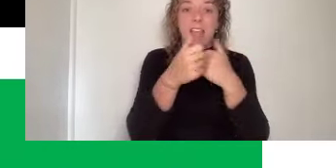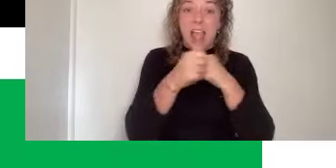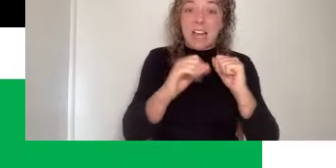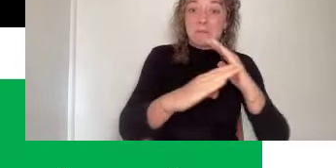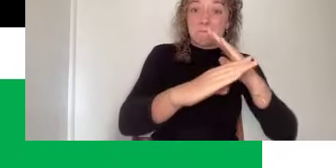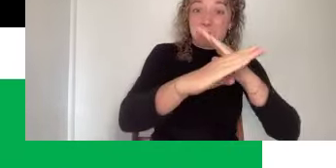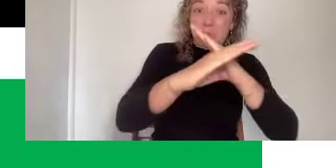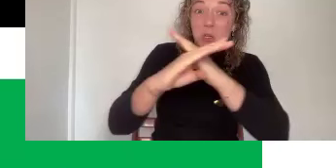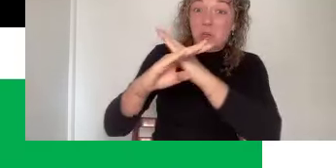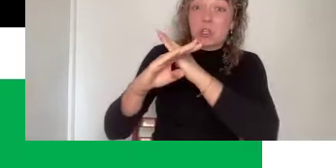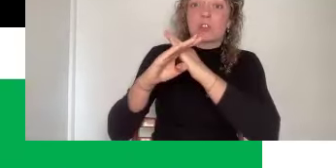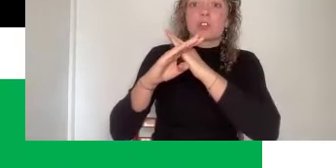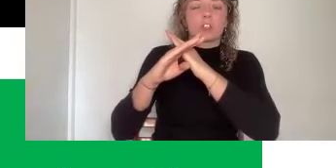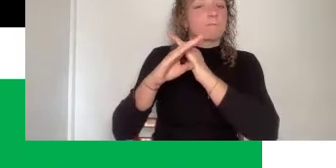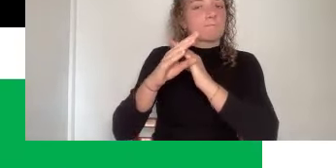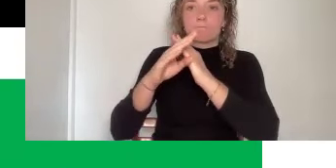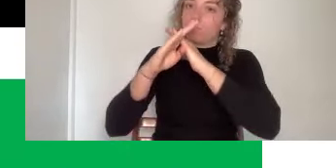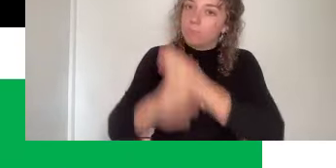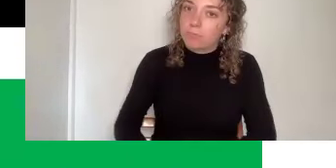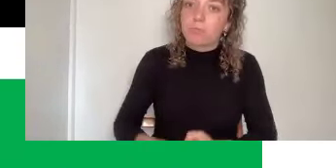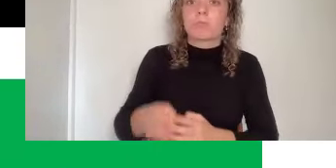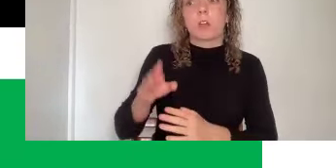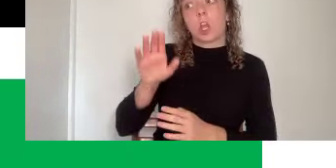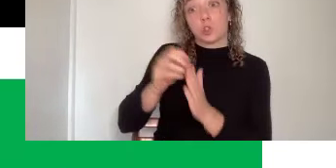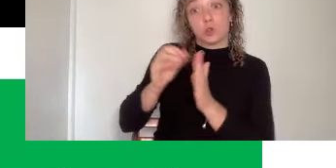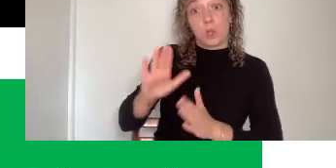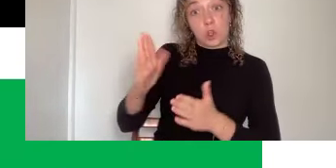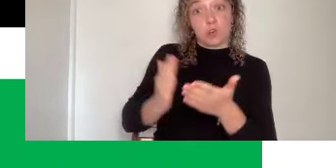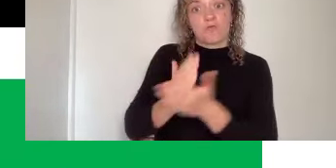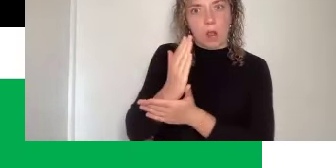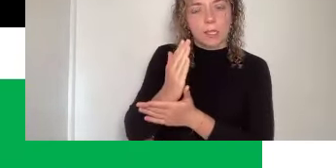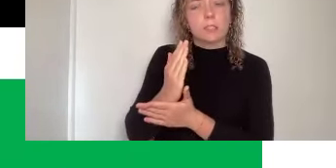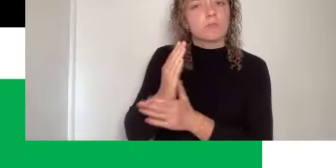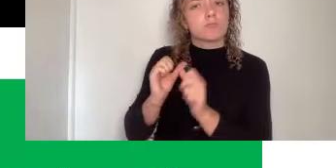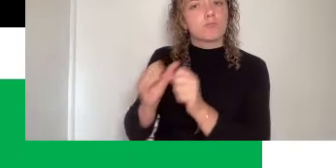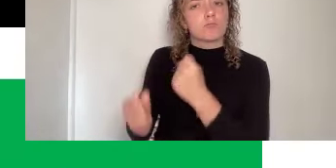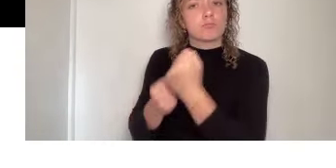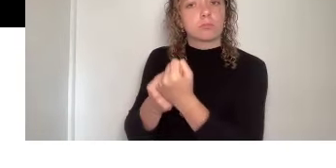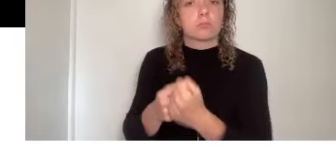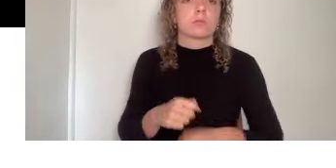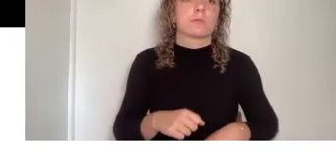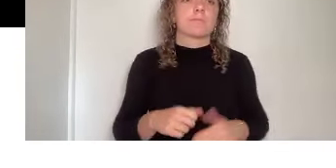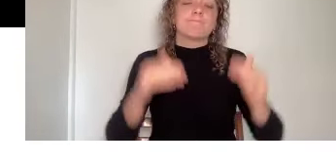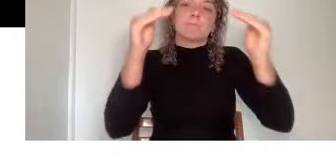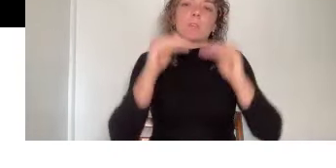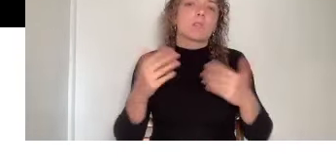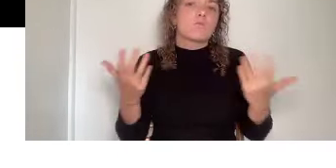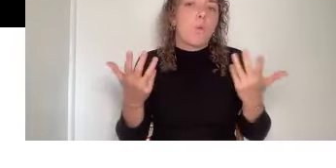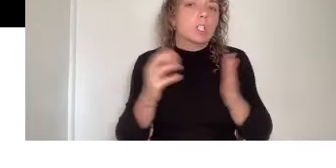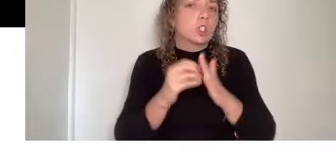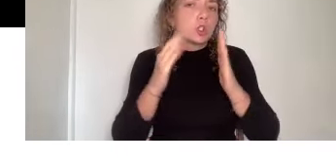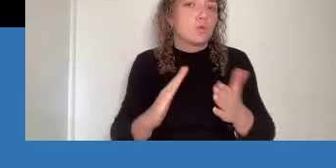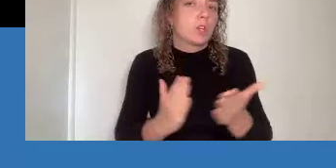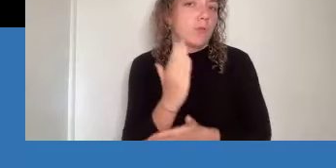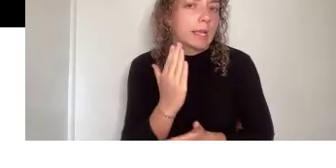remove barriers and uphold student rights. Our next slide has the student rights that I'm going to go over just briefly